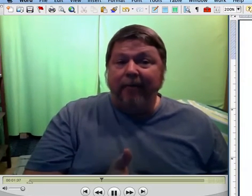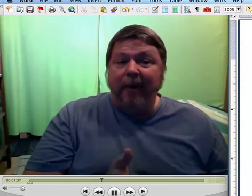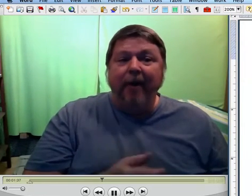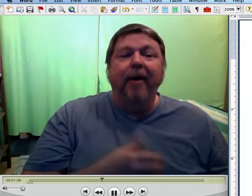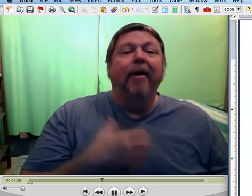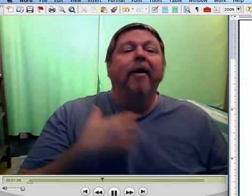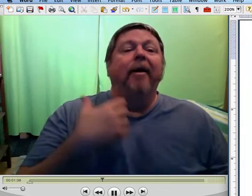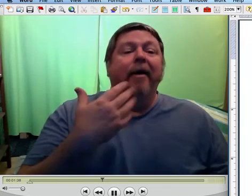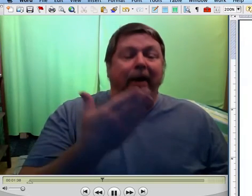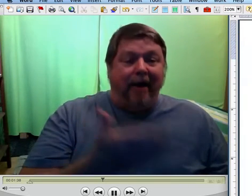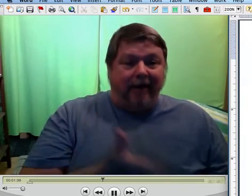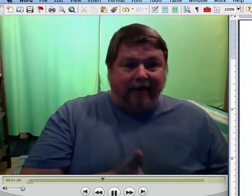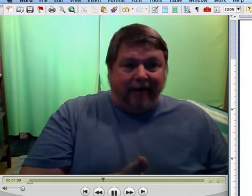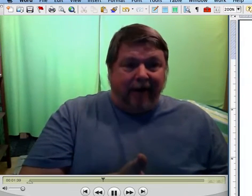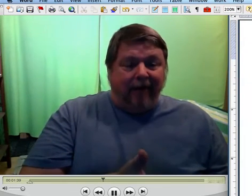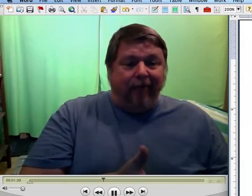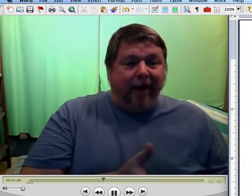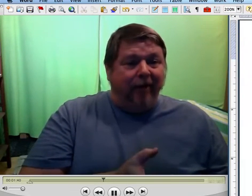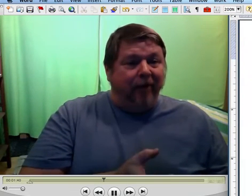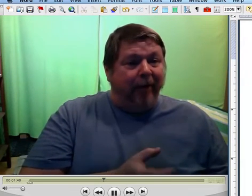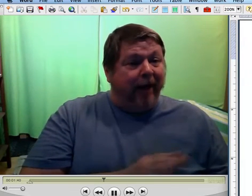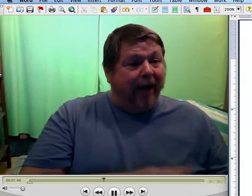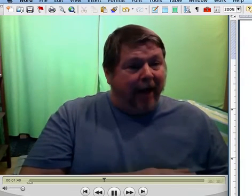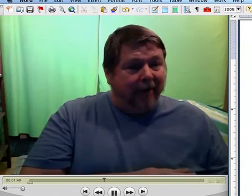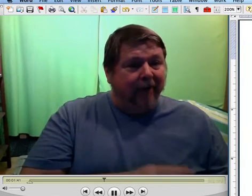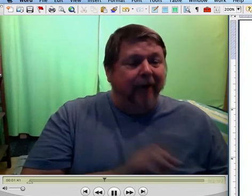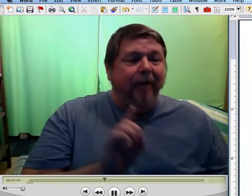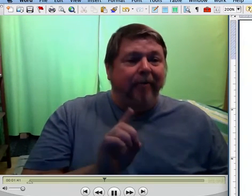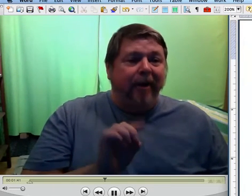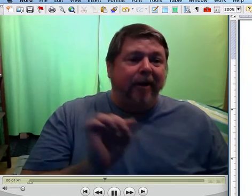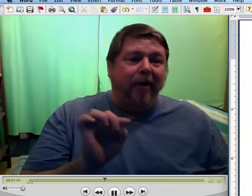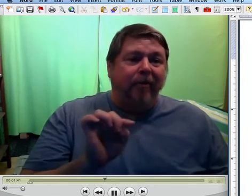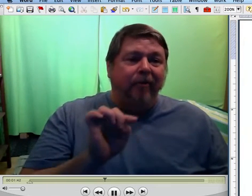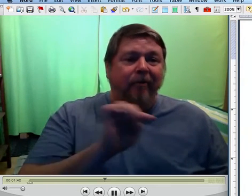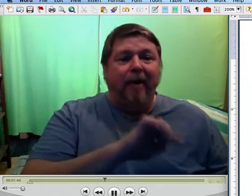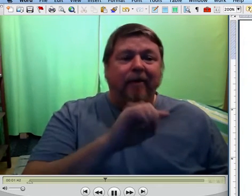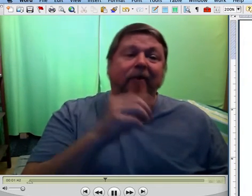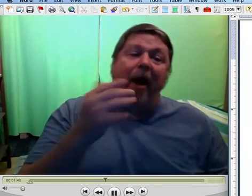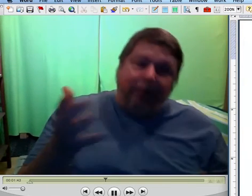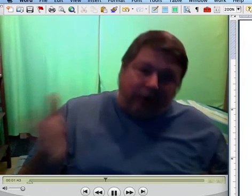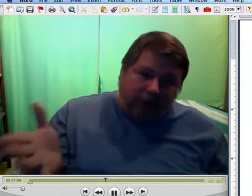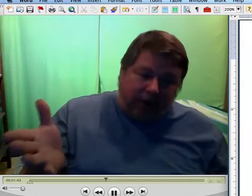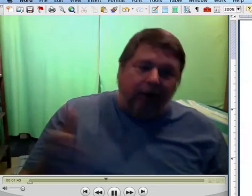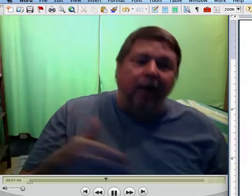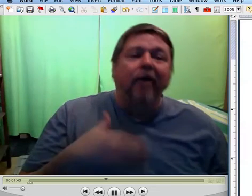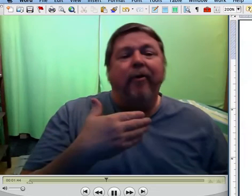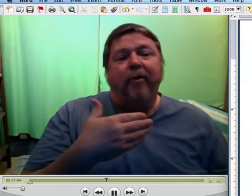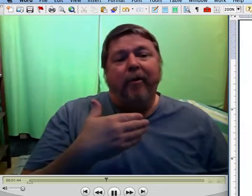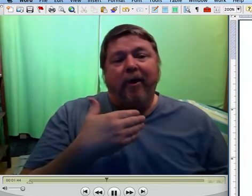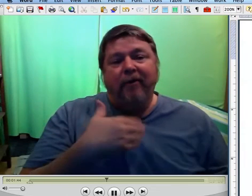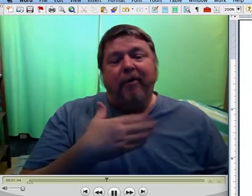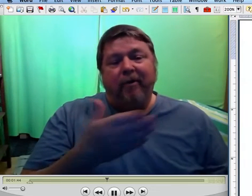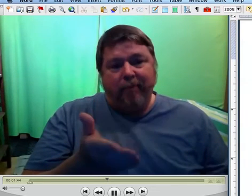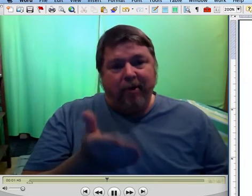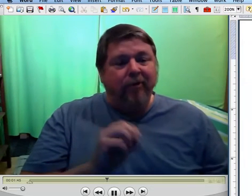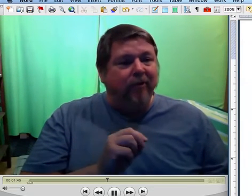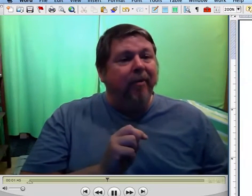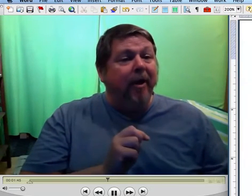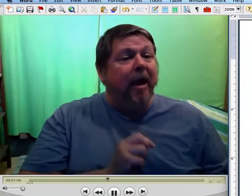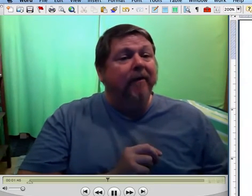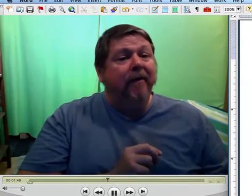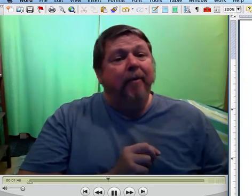are. And this is not a deaf-blind interpreting class, but this is an opportunity for us to expose